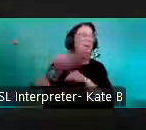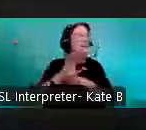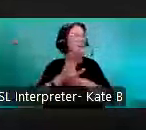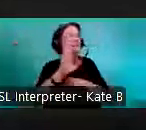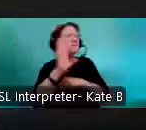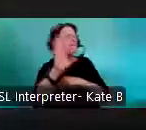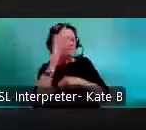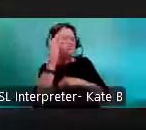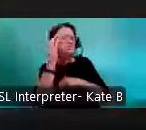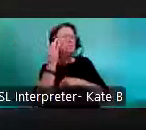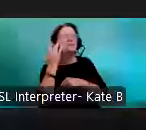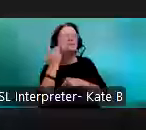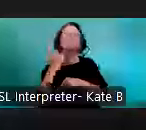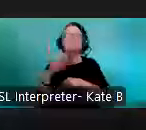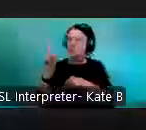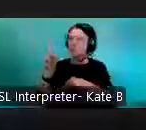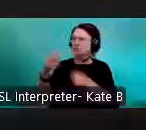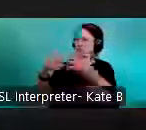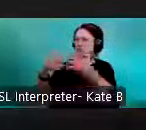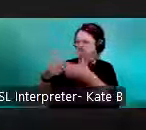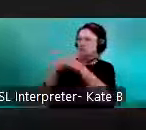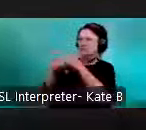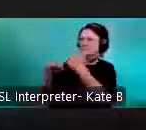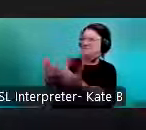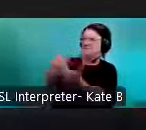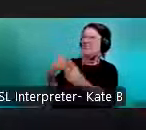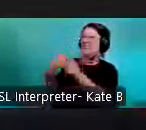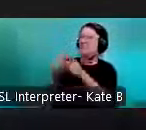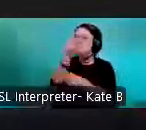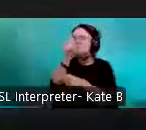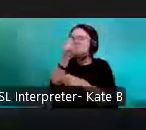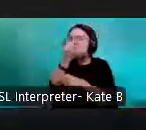position where you can vote without somebody walking by and seeing